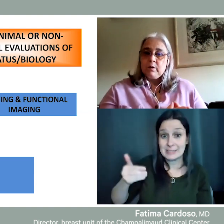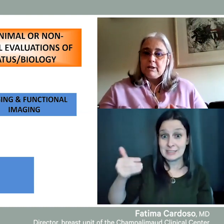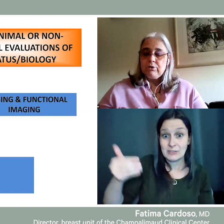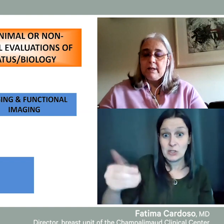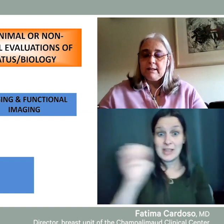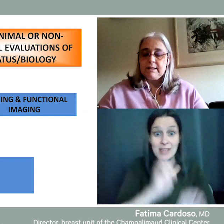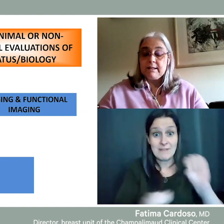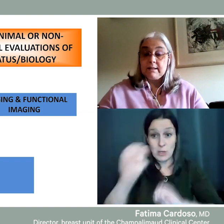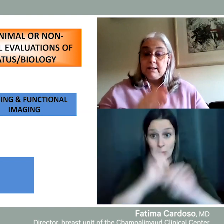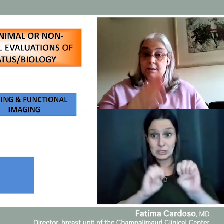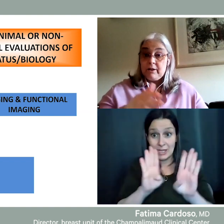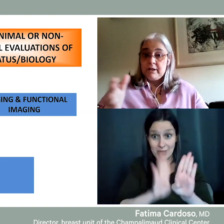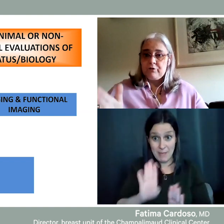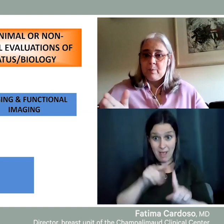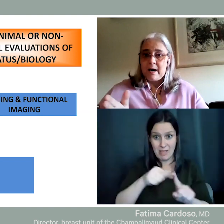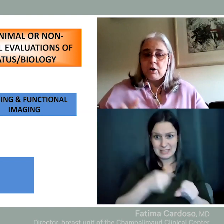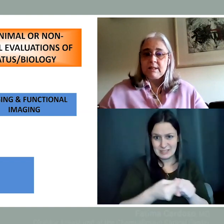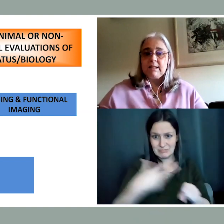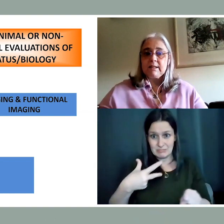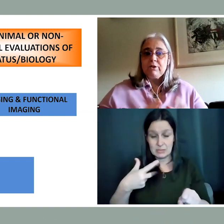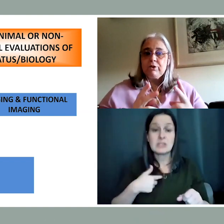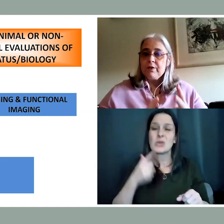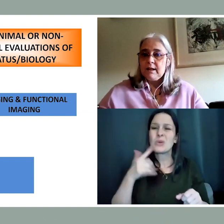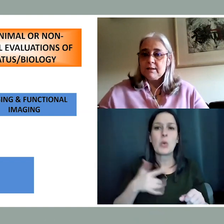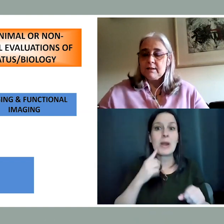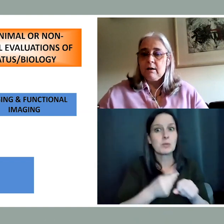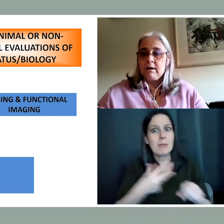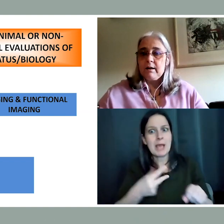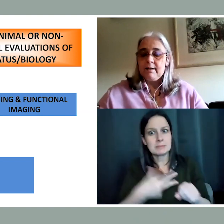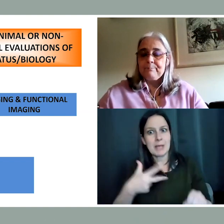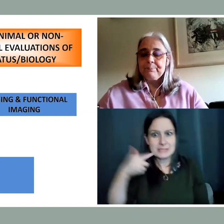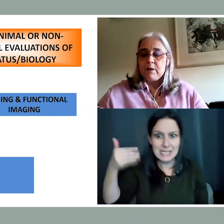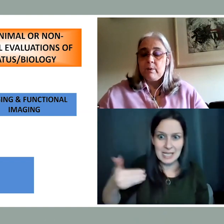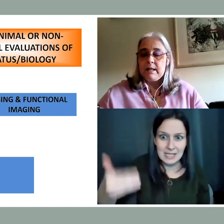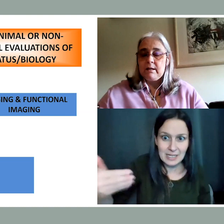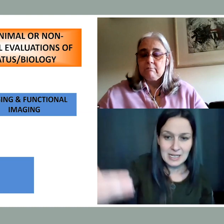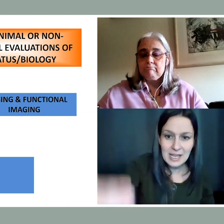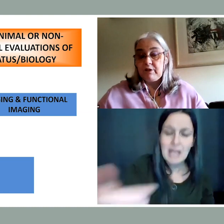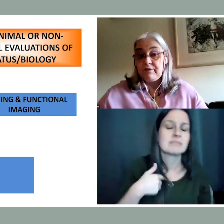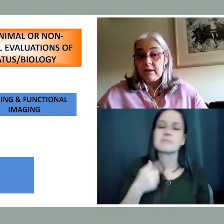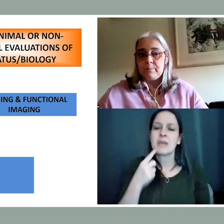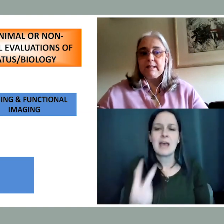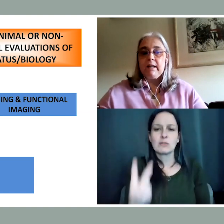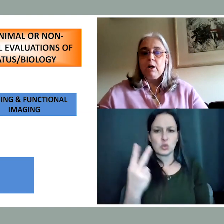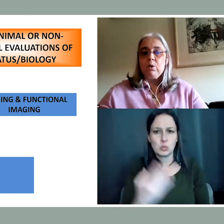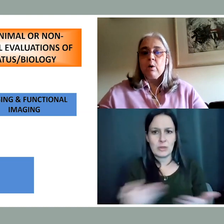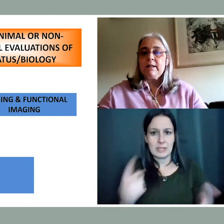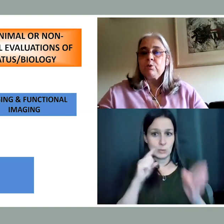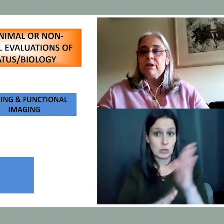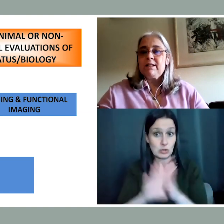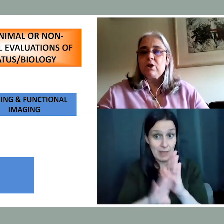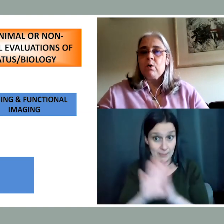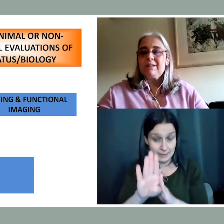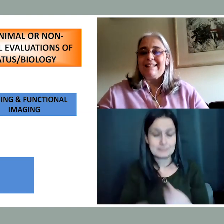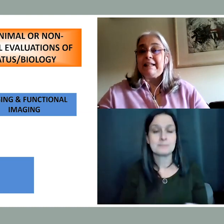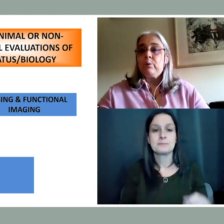to avoid doing this series of biopsies, two things are being developed. One is